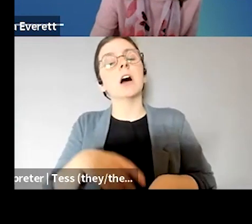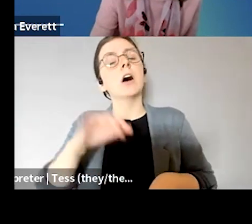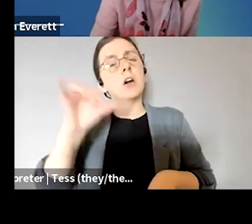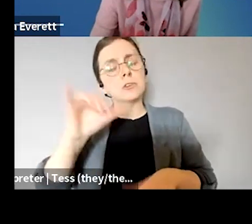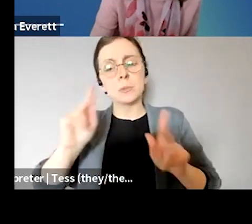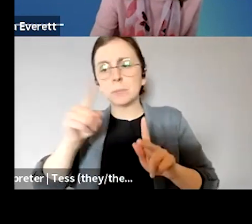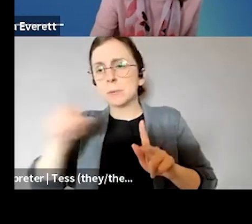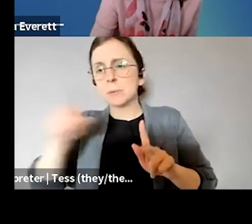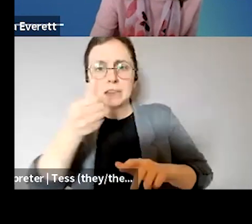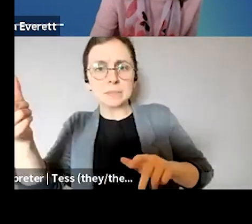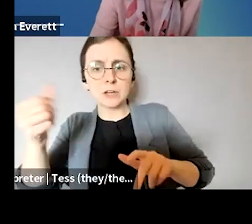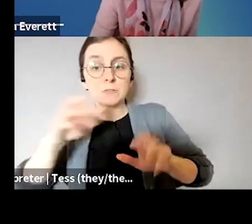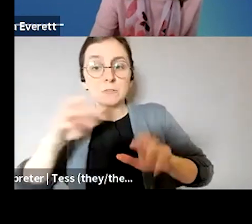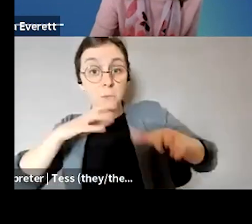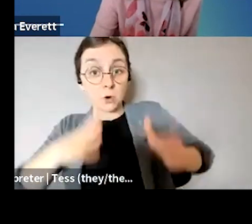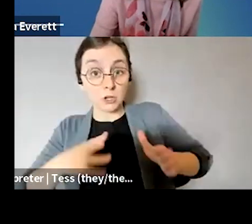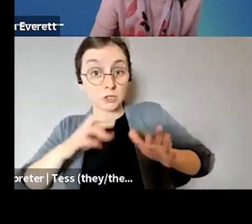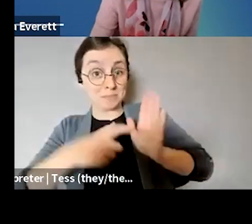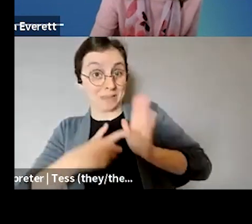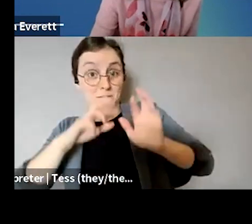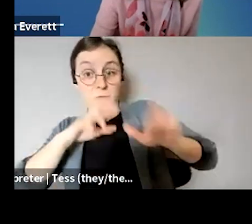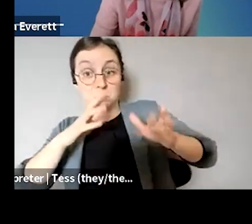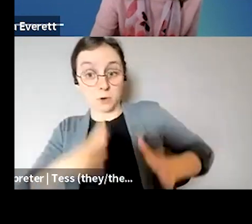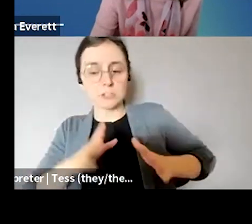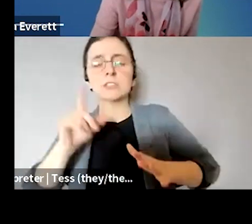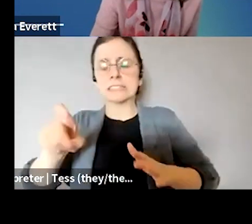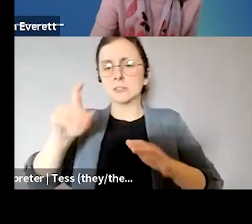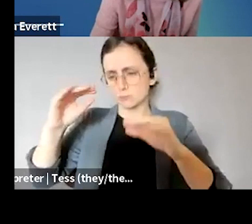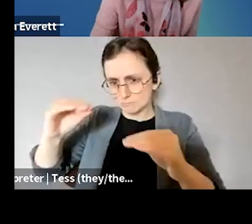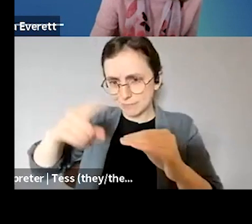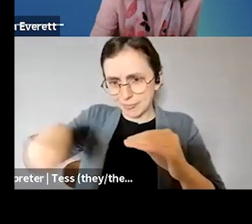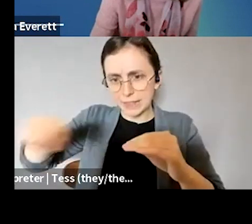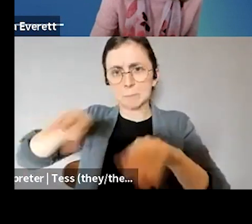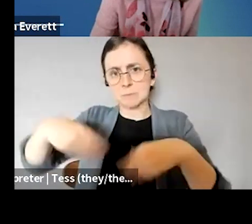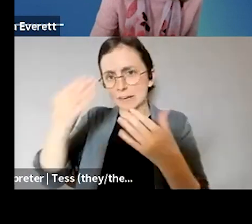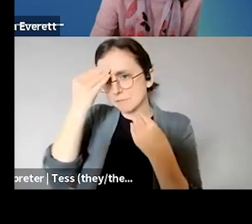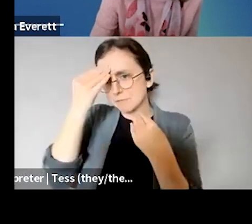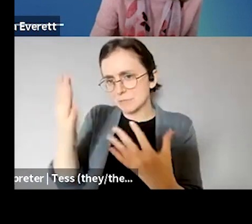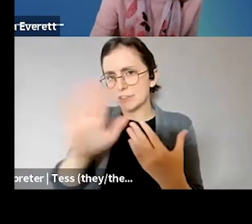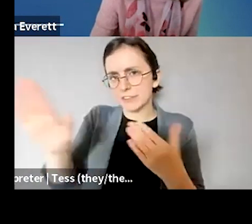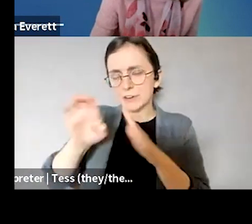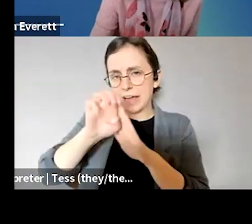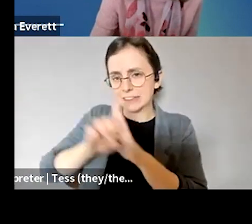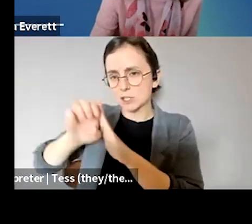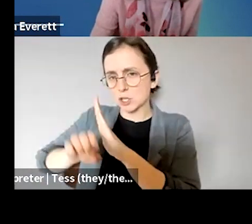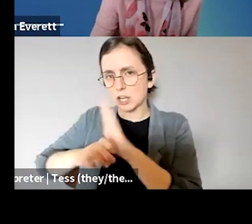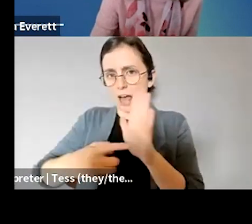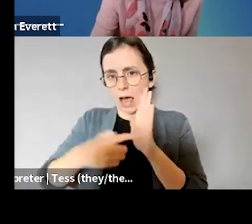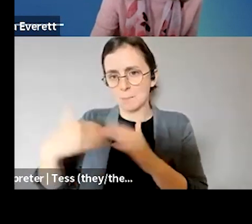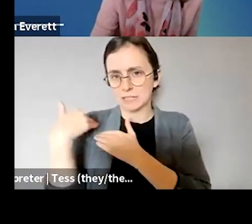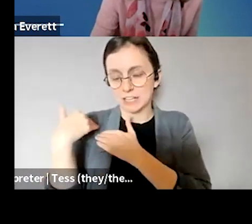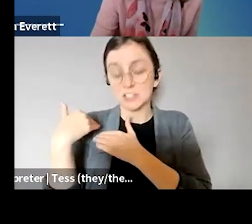reporters, to give them education and information about their ethical obligations as well as their